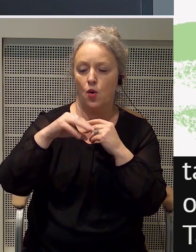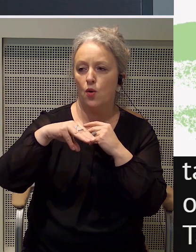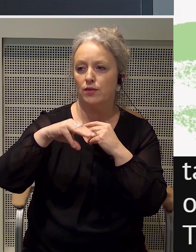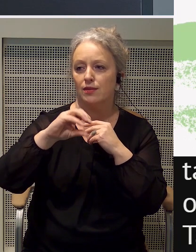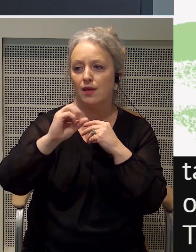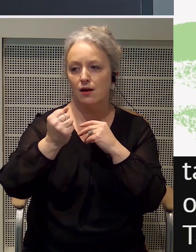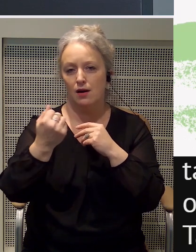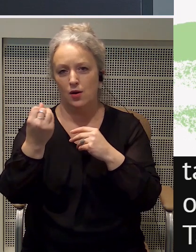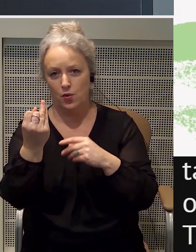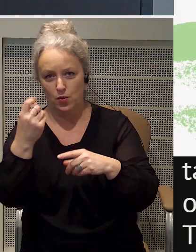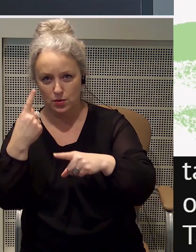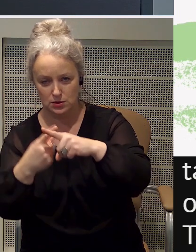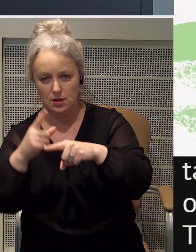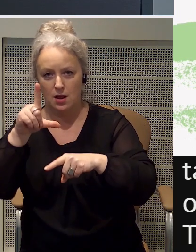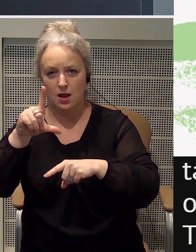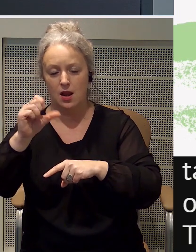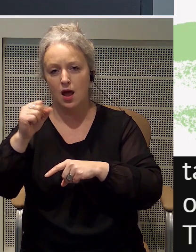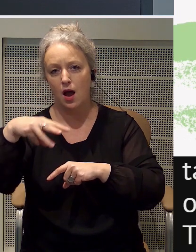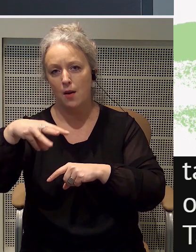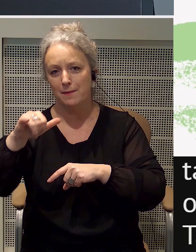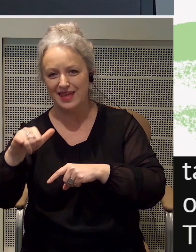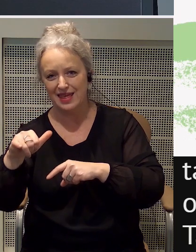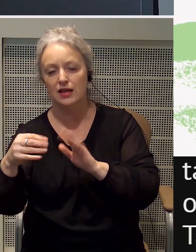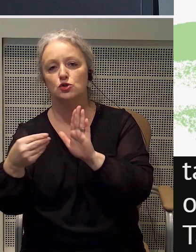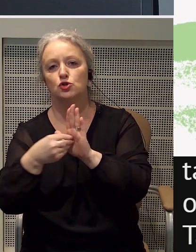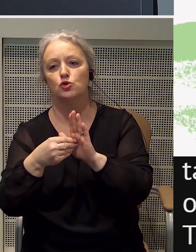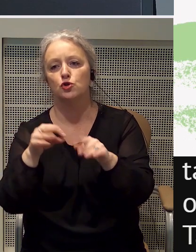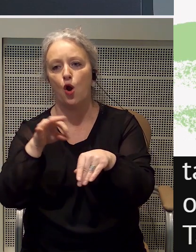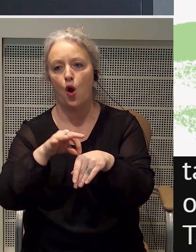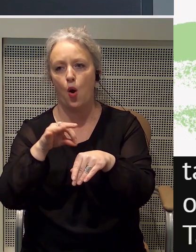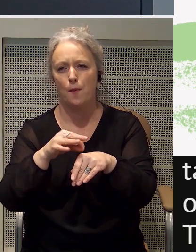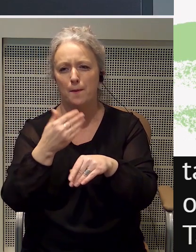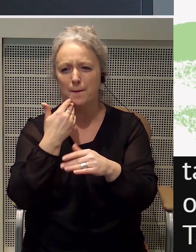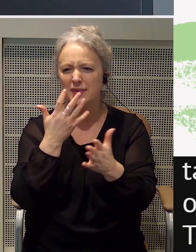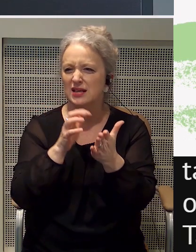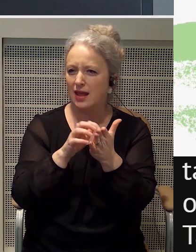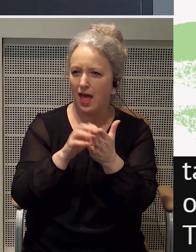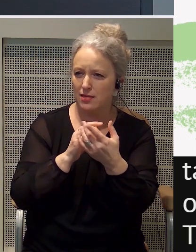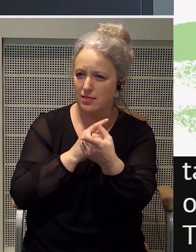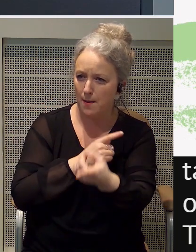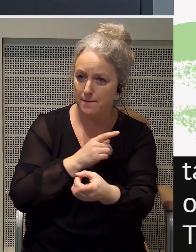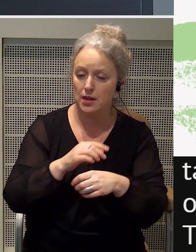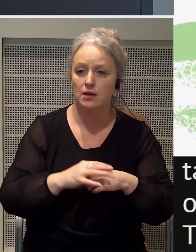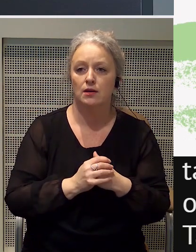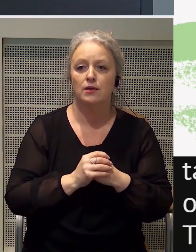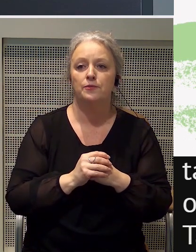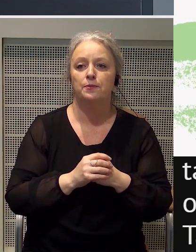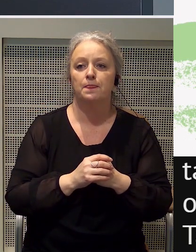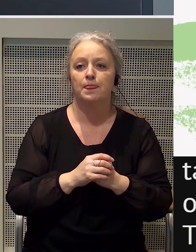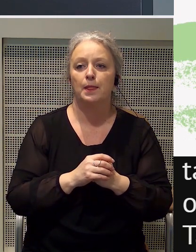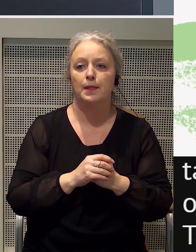and he was diagnosed with Maroteaux-Lamy syndrome. But what does it exactly